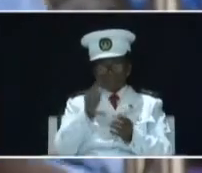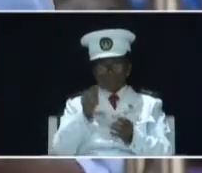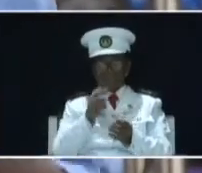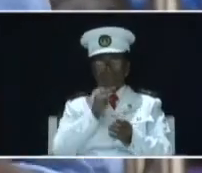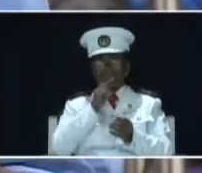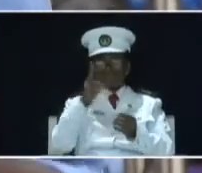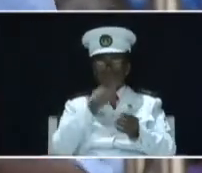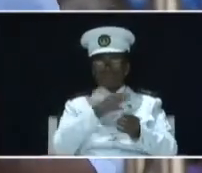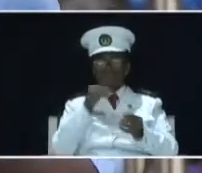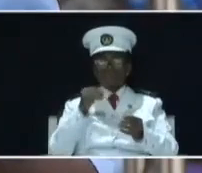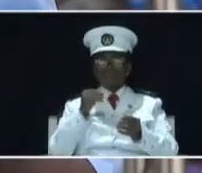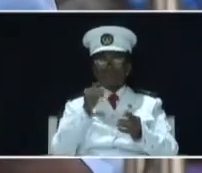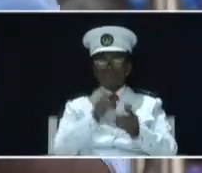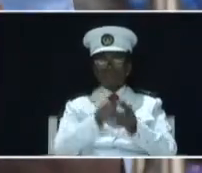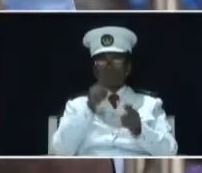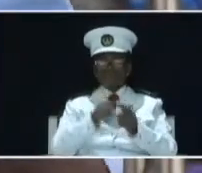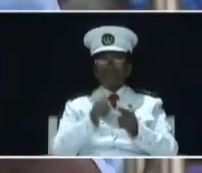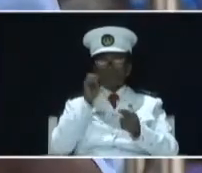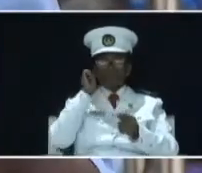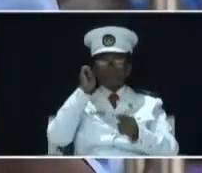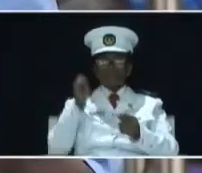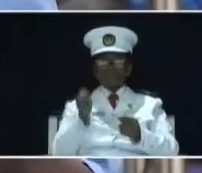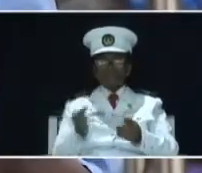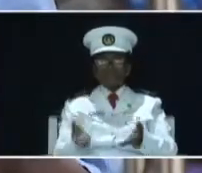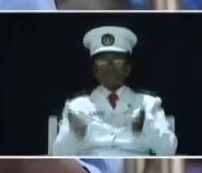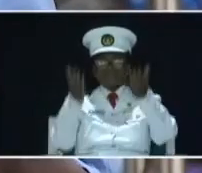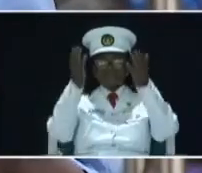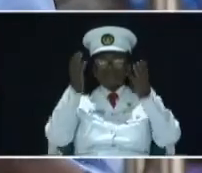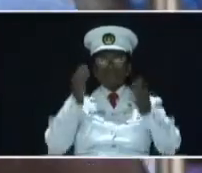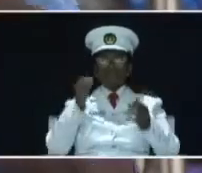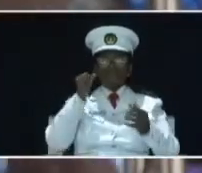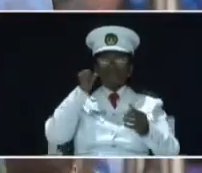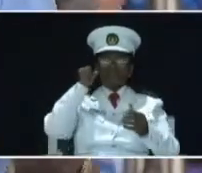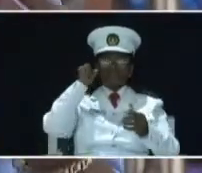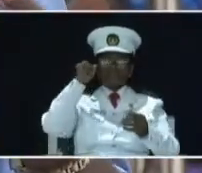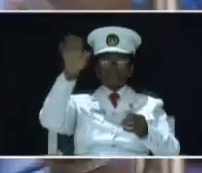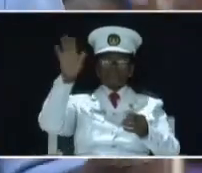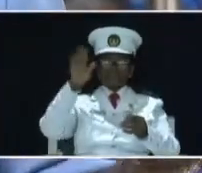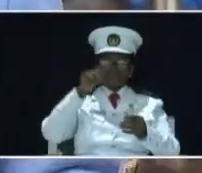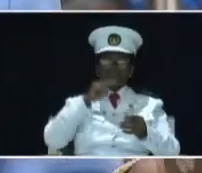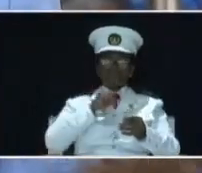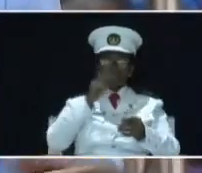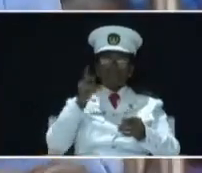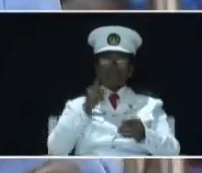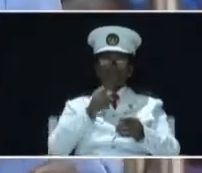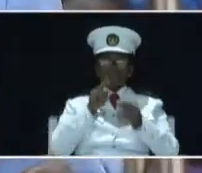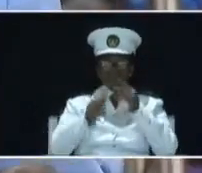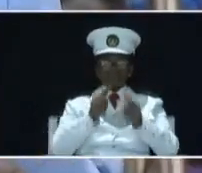then if he raises his voice, people will think it is thunder.